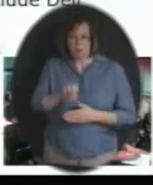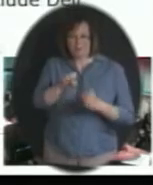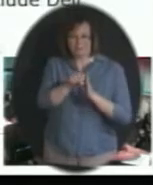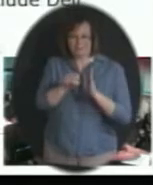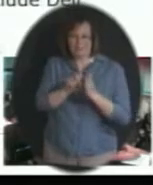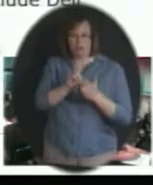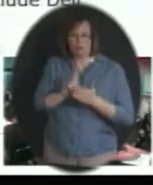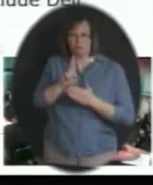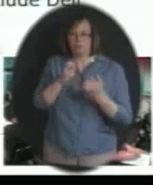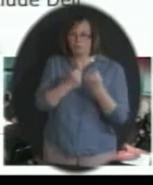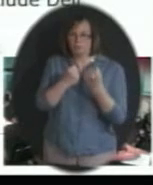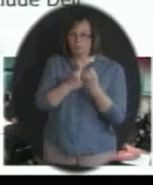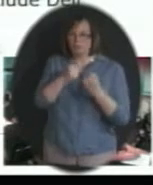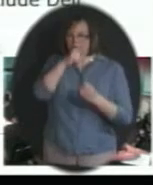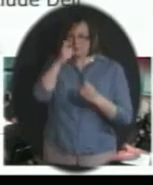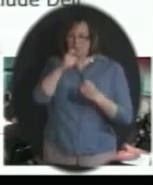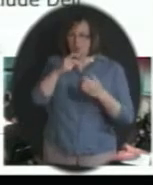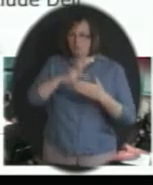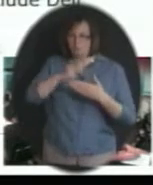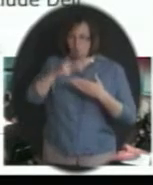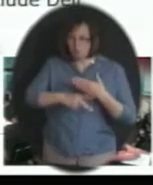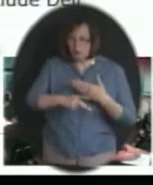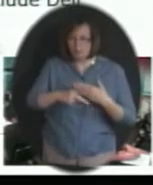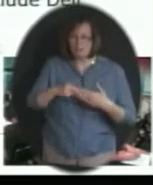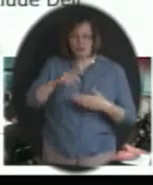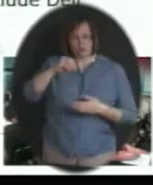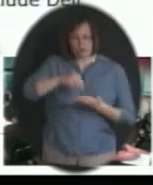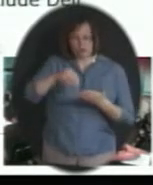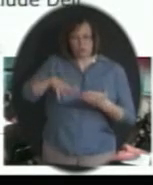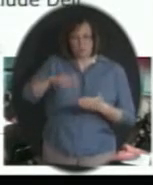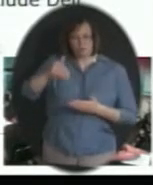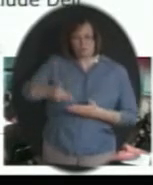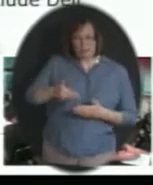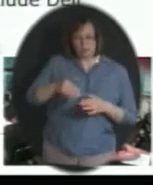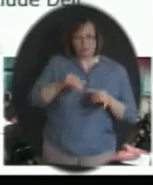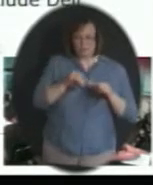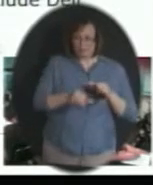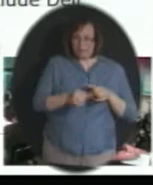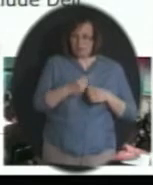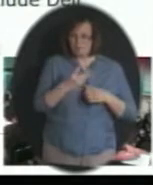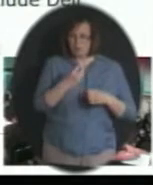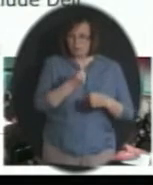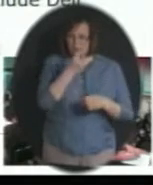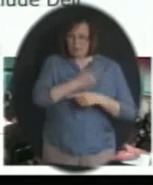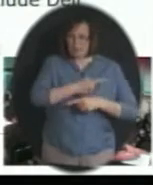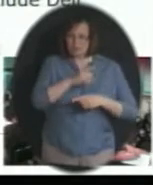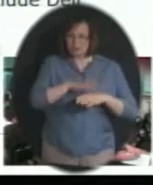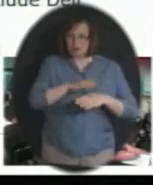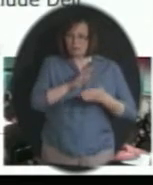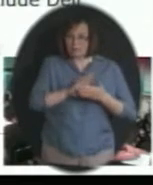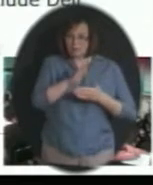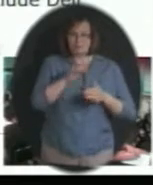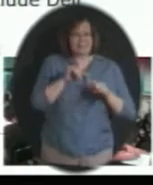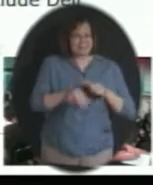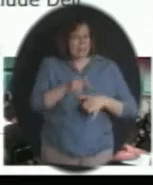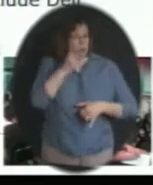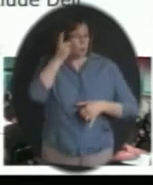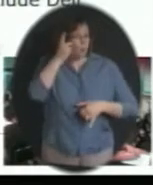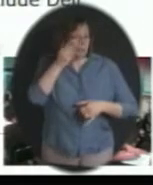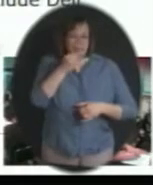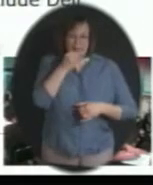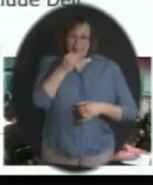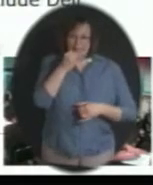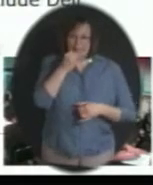University sponsors a summer bridge program where our students are invited to spend a couple of days on the ESU campus. They stay in the dorm, they eat